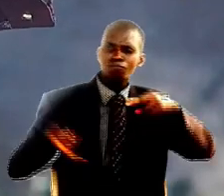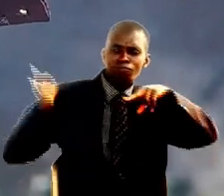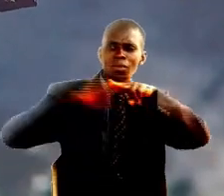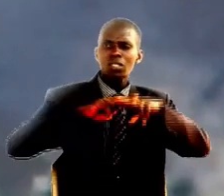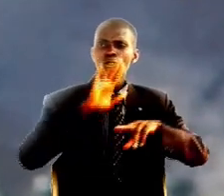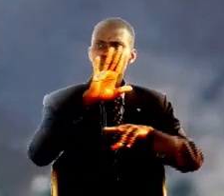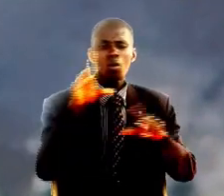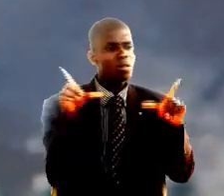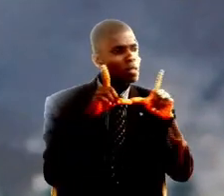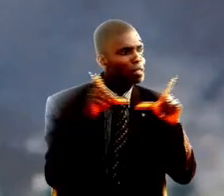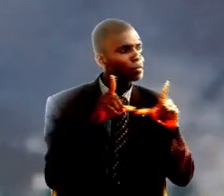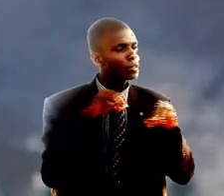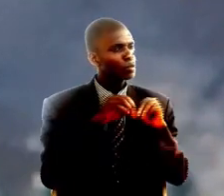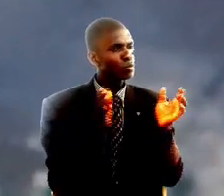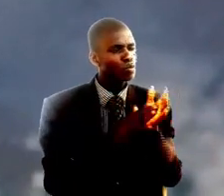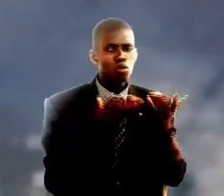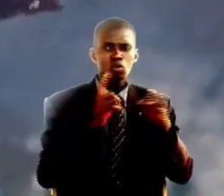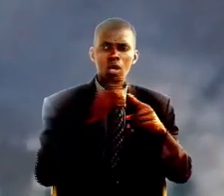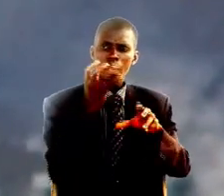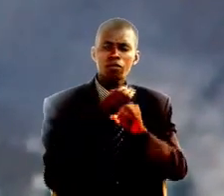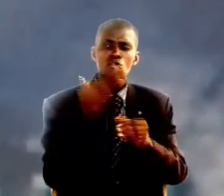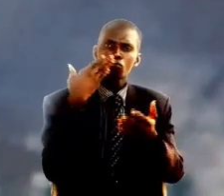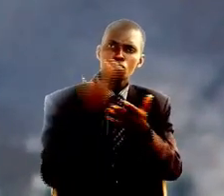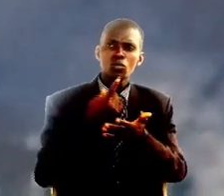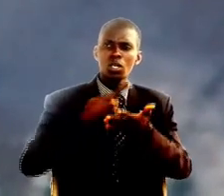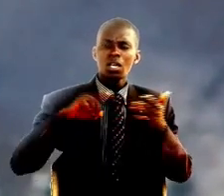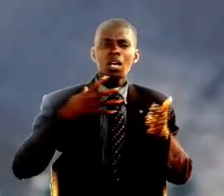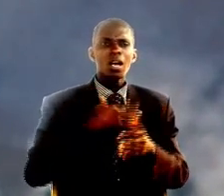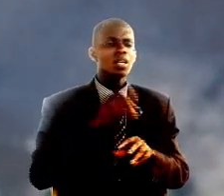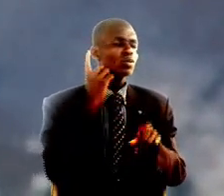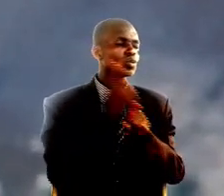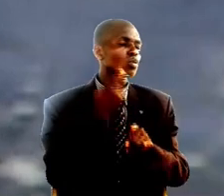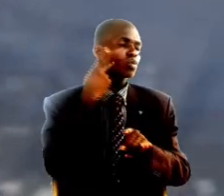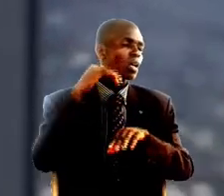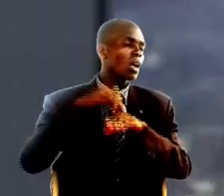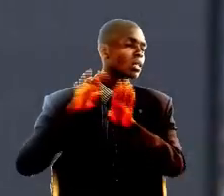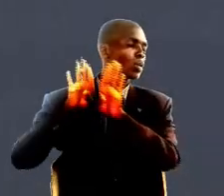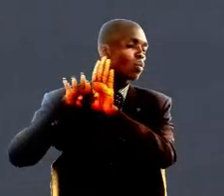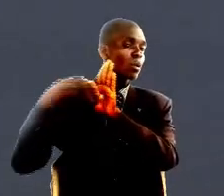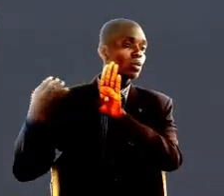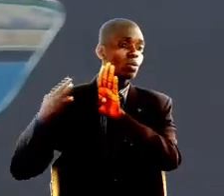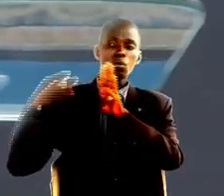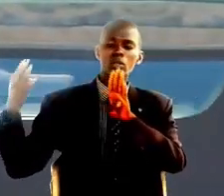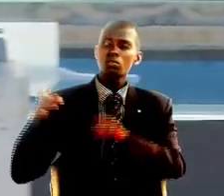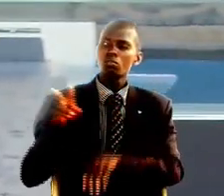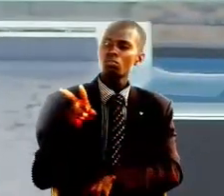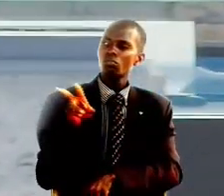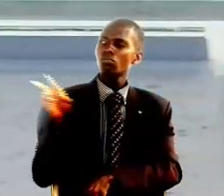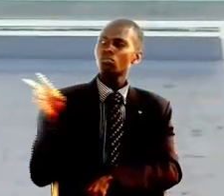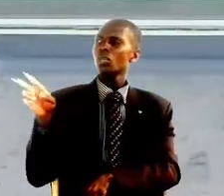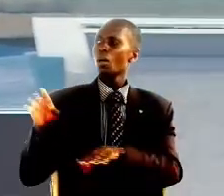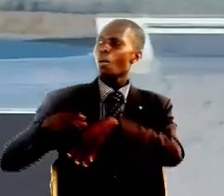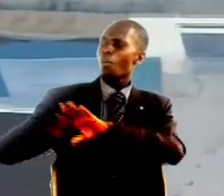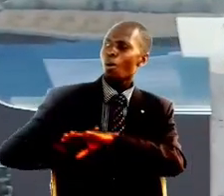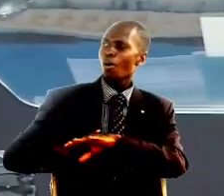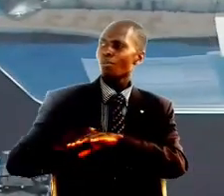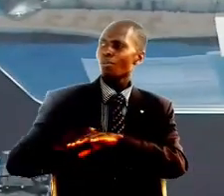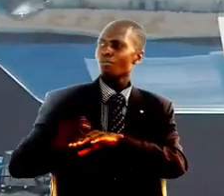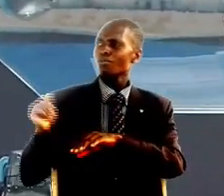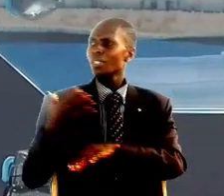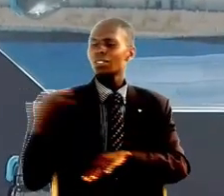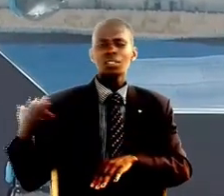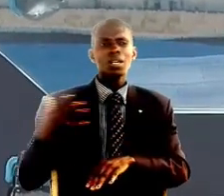other people outside the window of that library, they're doing something, then you leave your reading and you go to